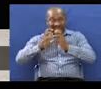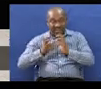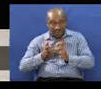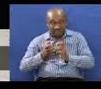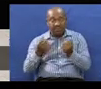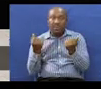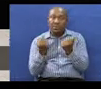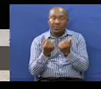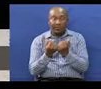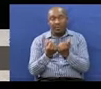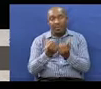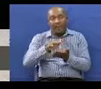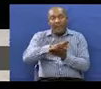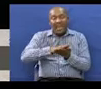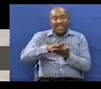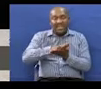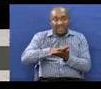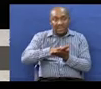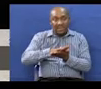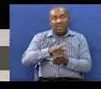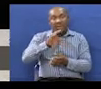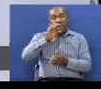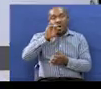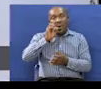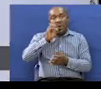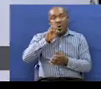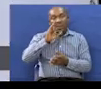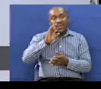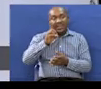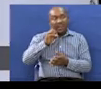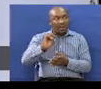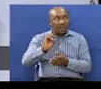to form basic oxide. So, oxygen